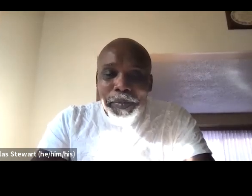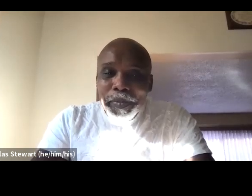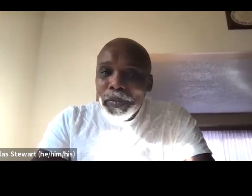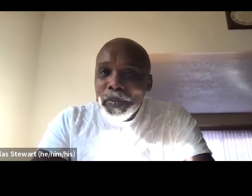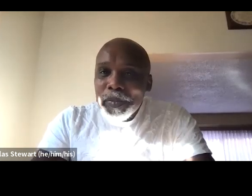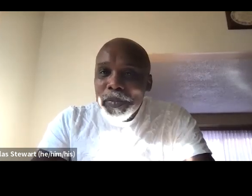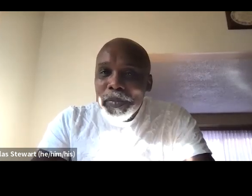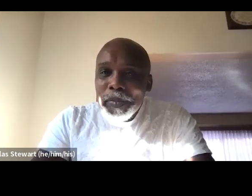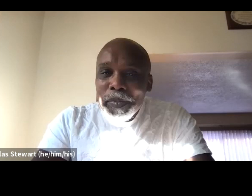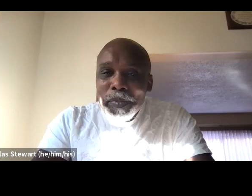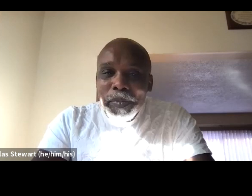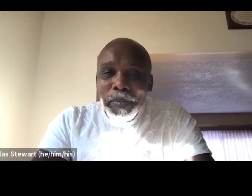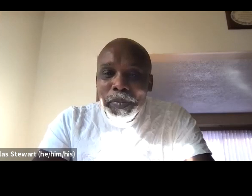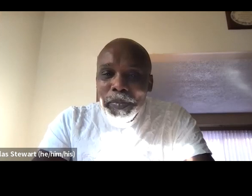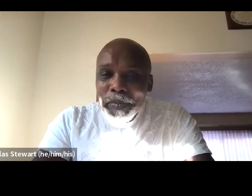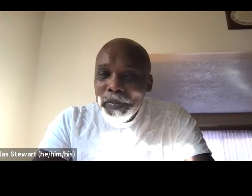Have the breakout rooms been